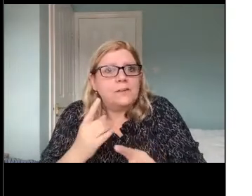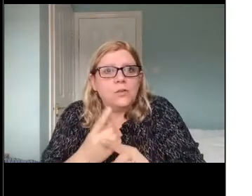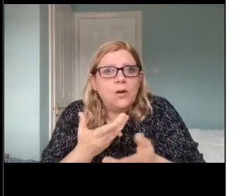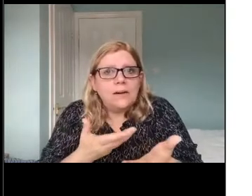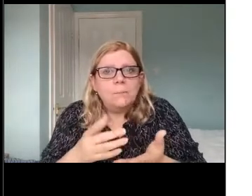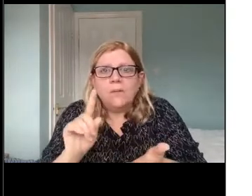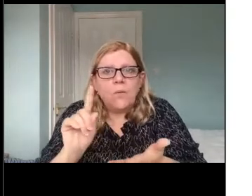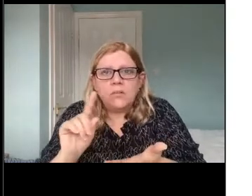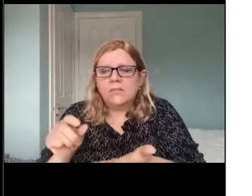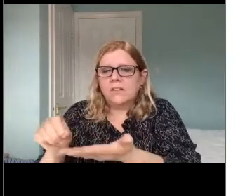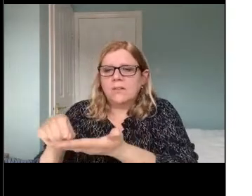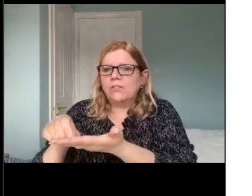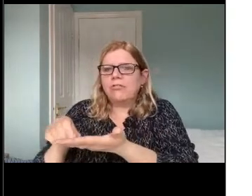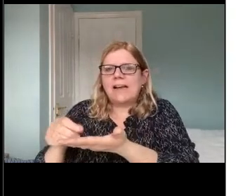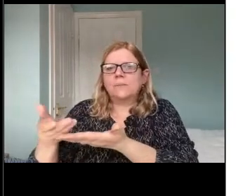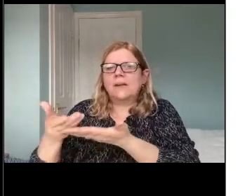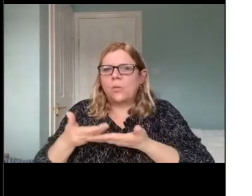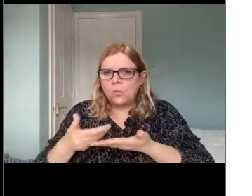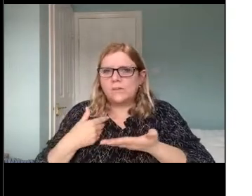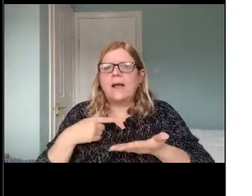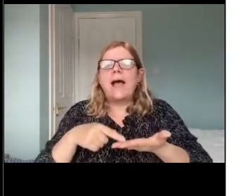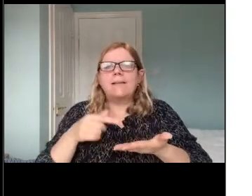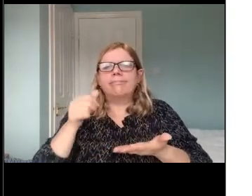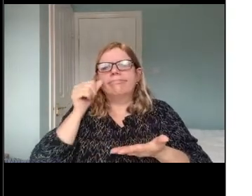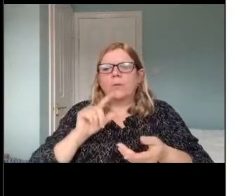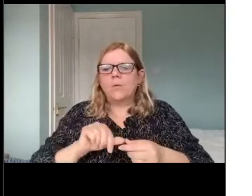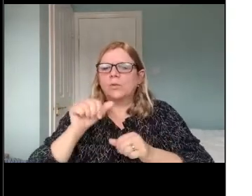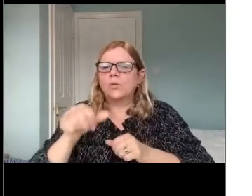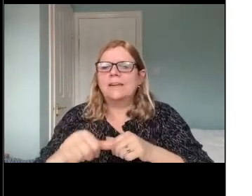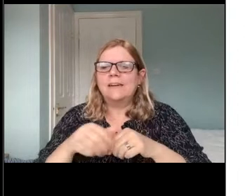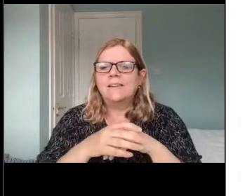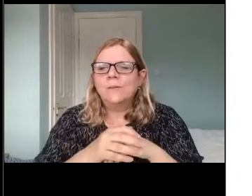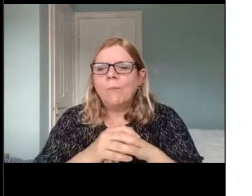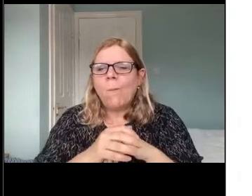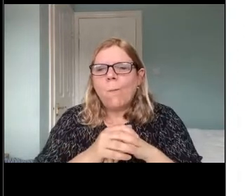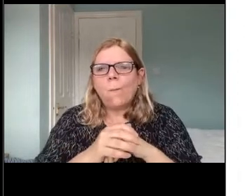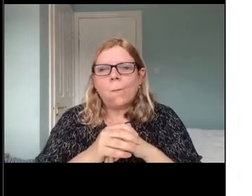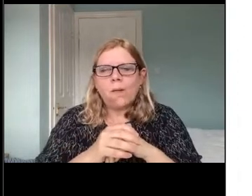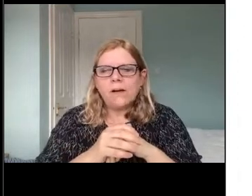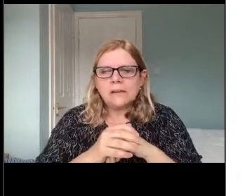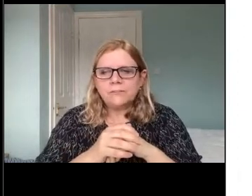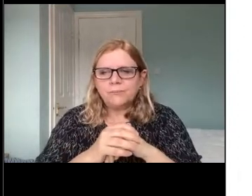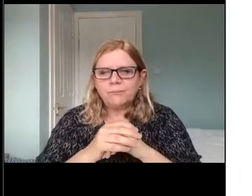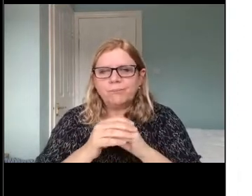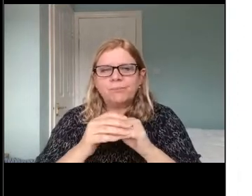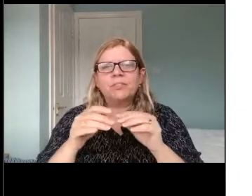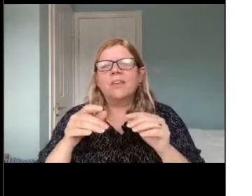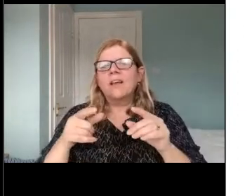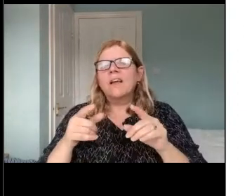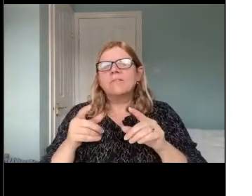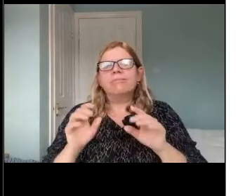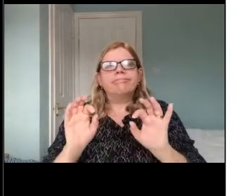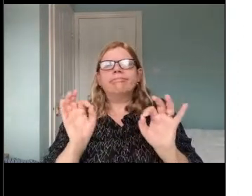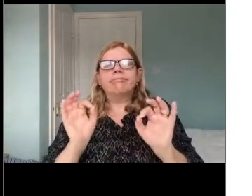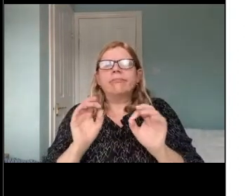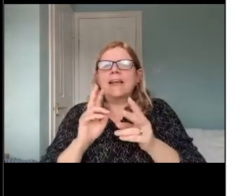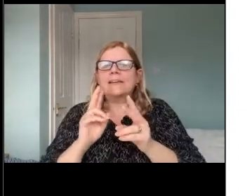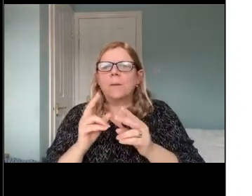And I would wait until after the meeting to find out what had happened, and then he would write everything down for me. So I was always finding things out